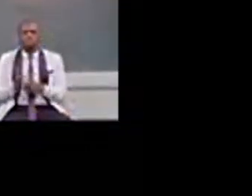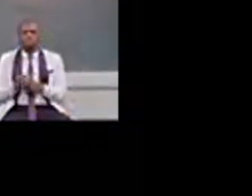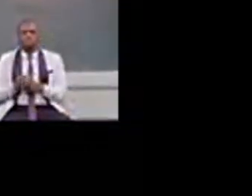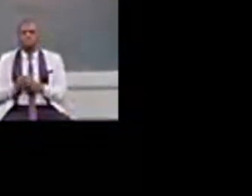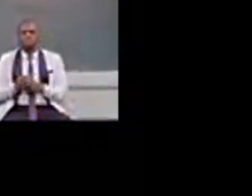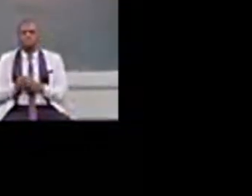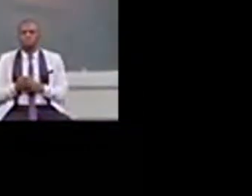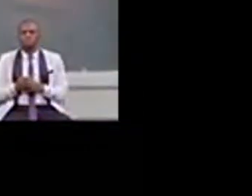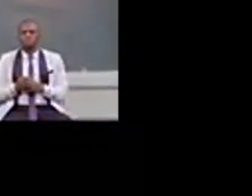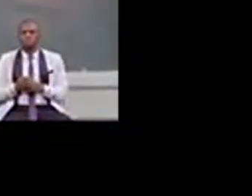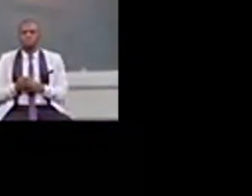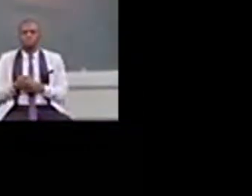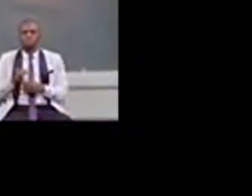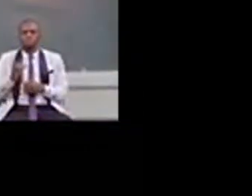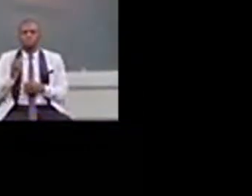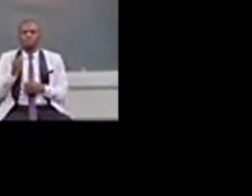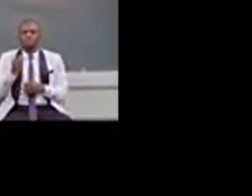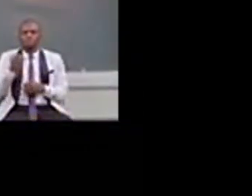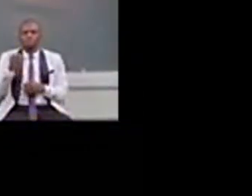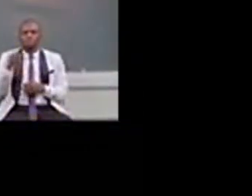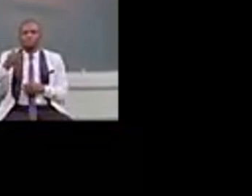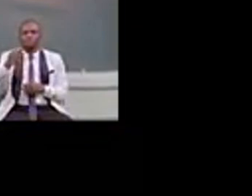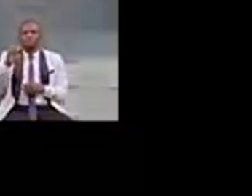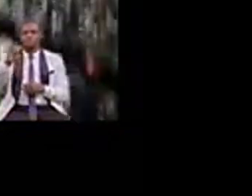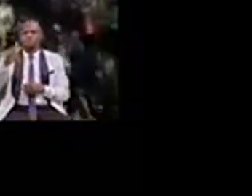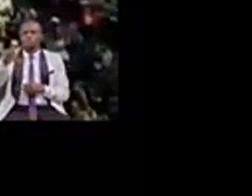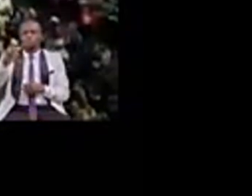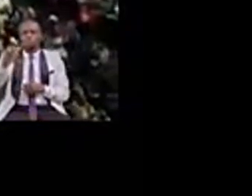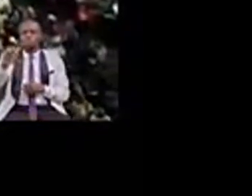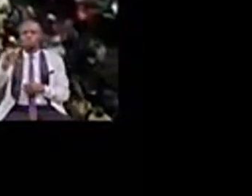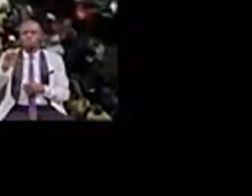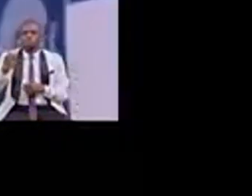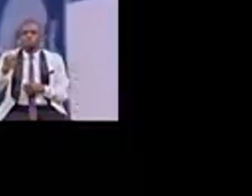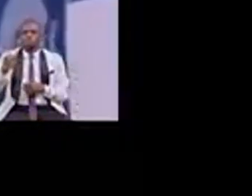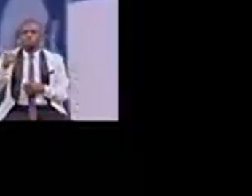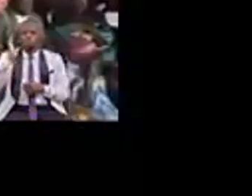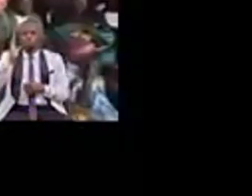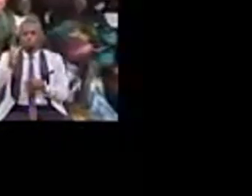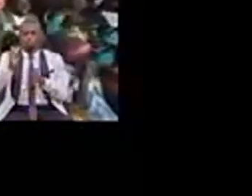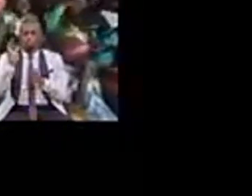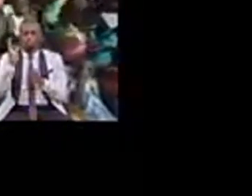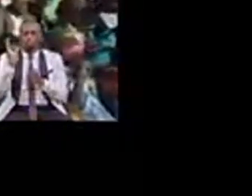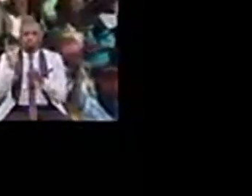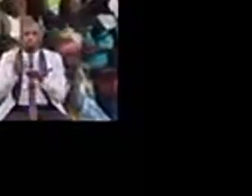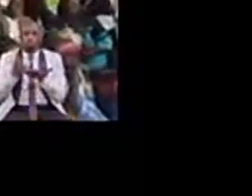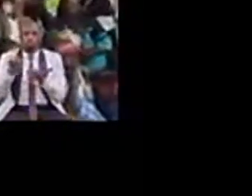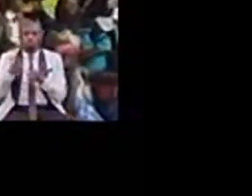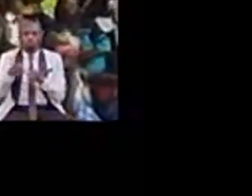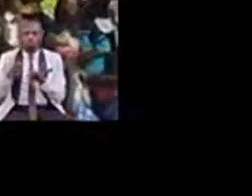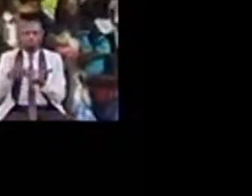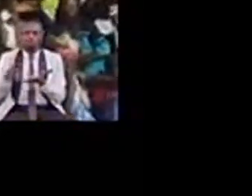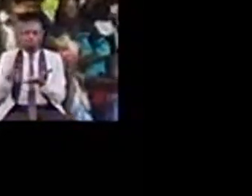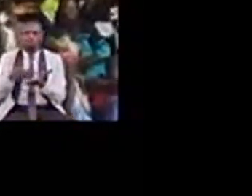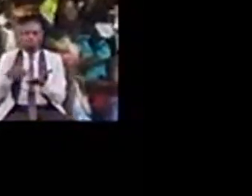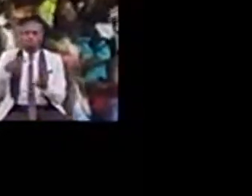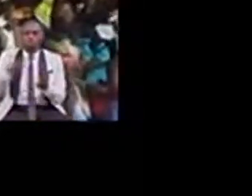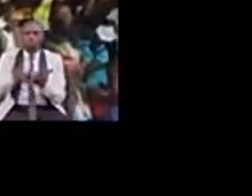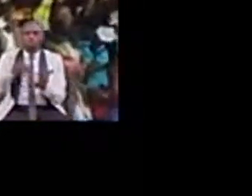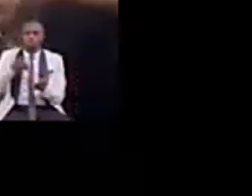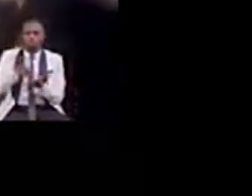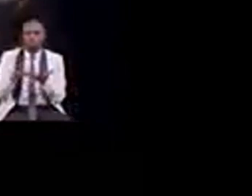whom they laid daily at the gate of the temple, which is